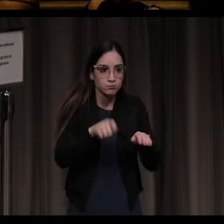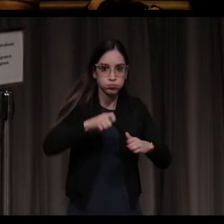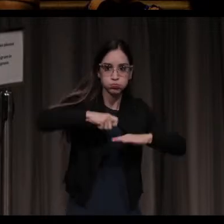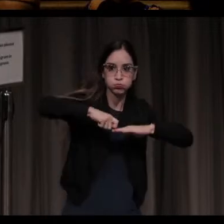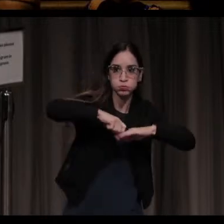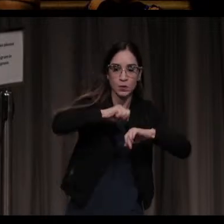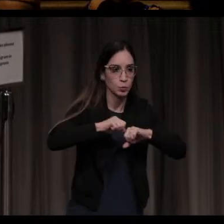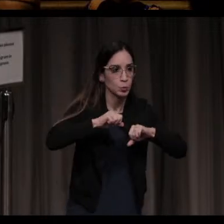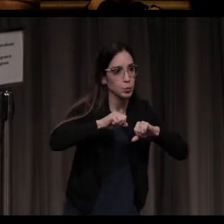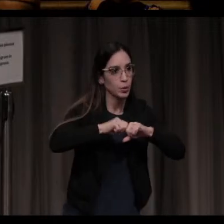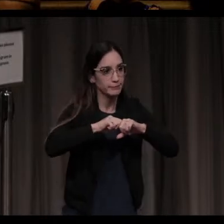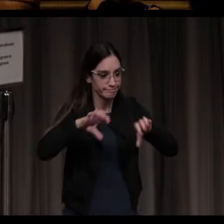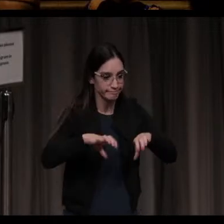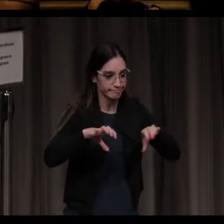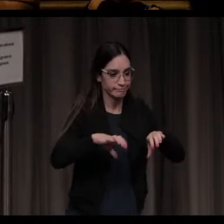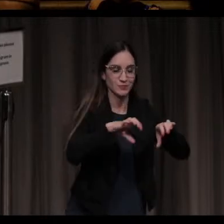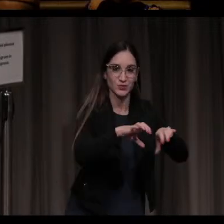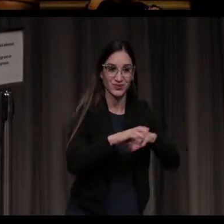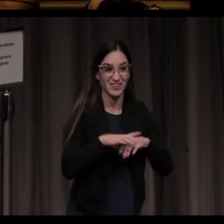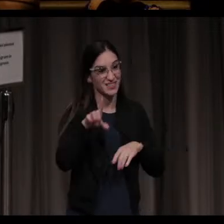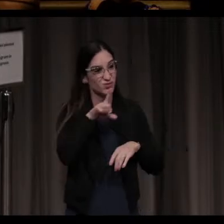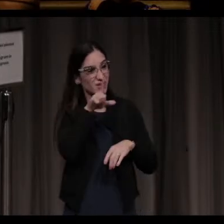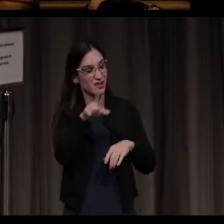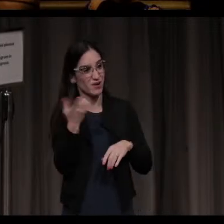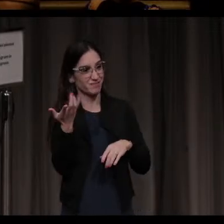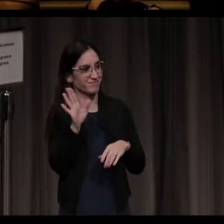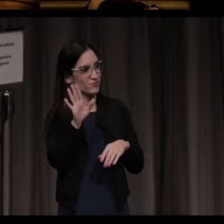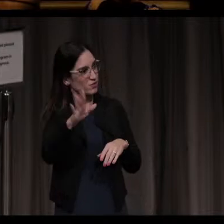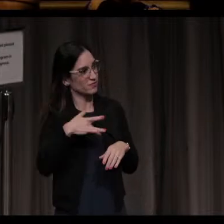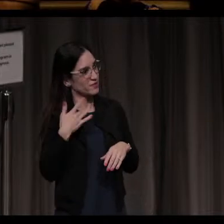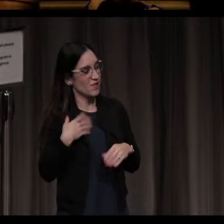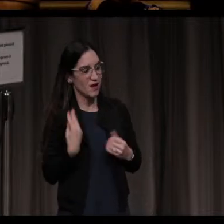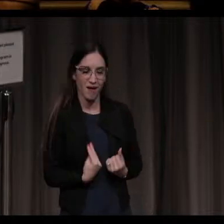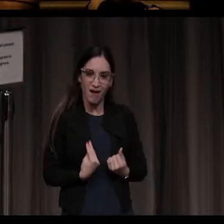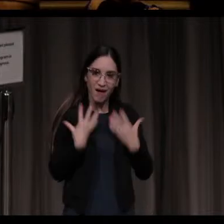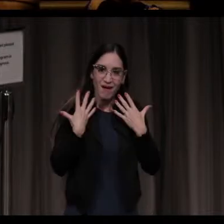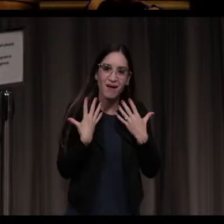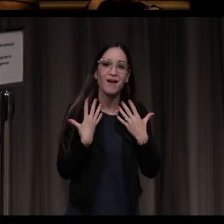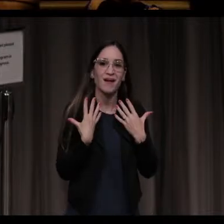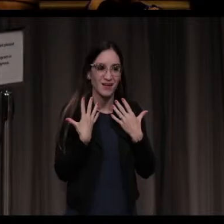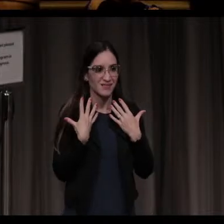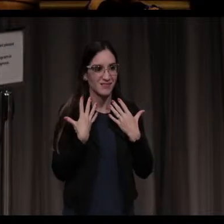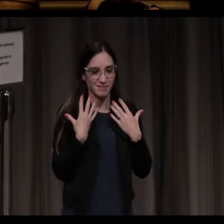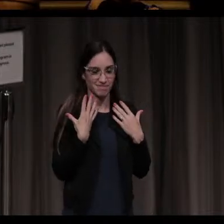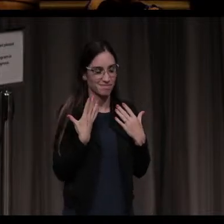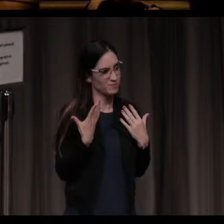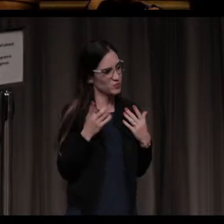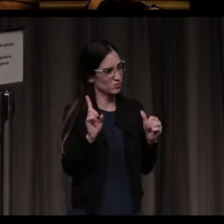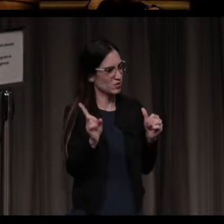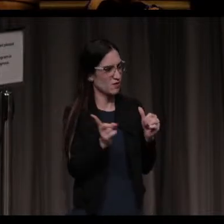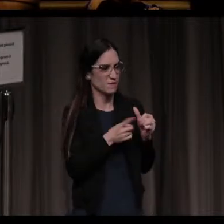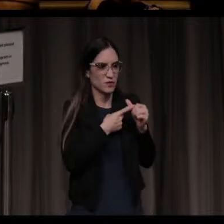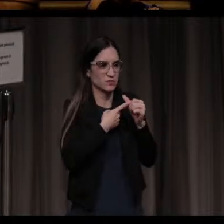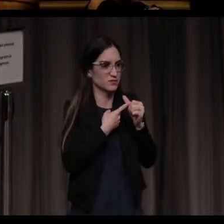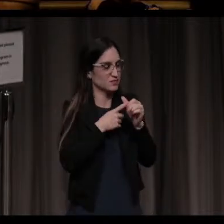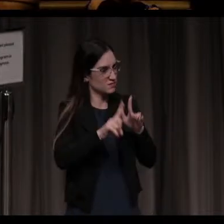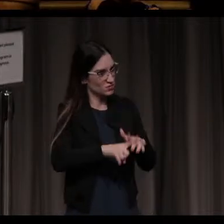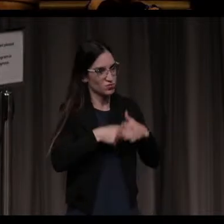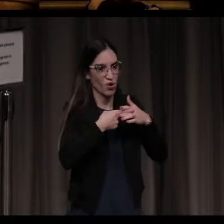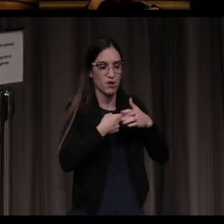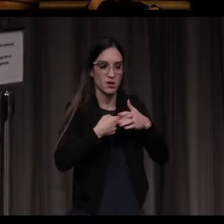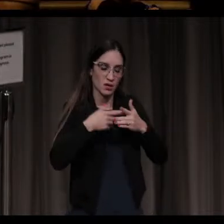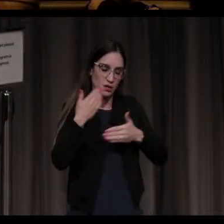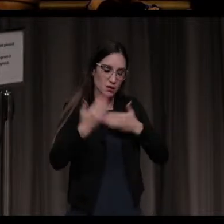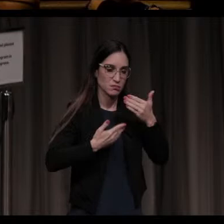this particular expression of abstraction here. And so that was the birth of this